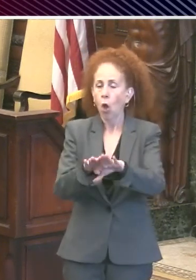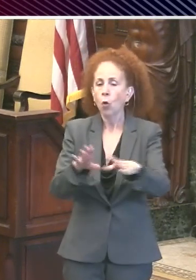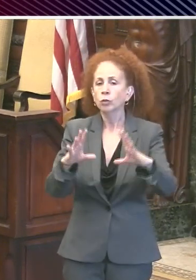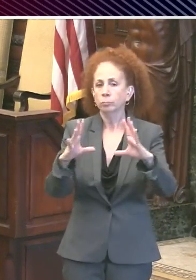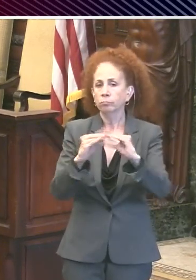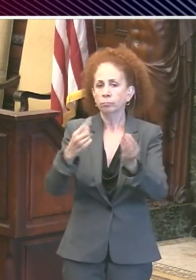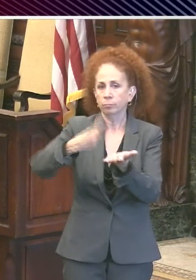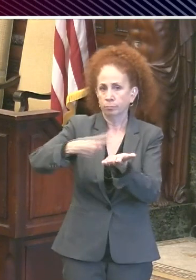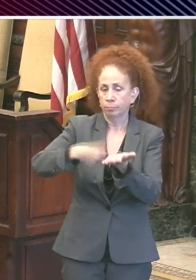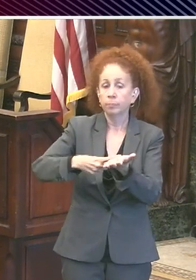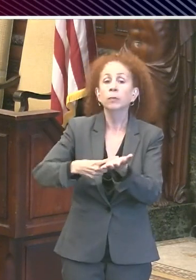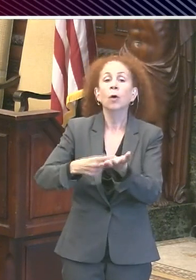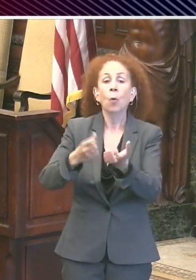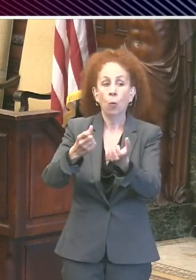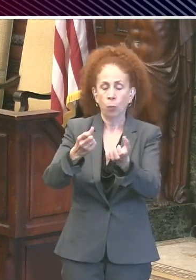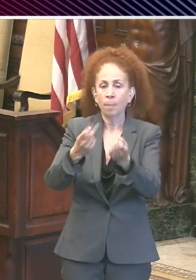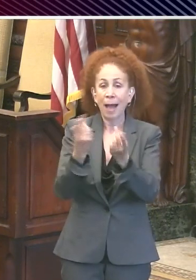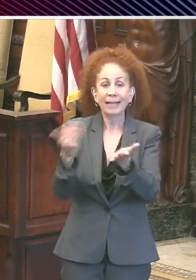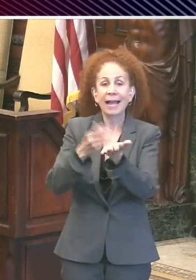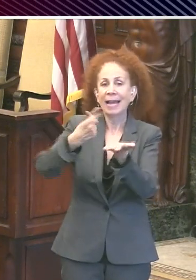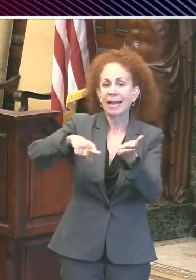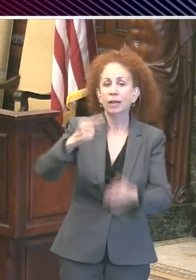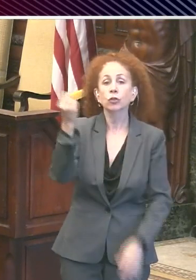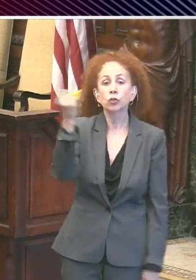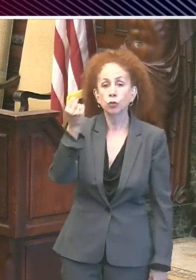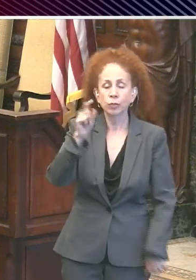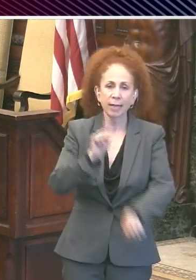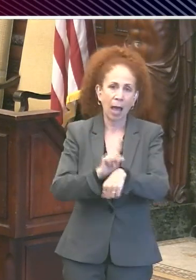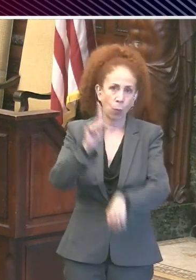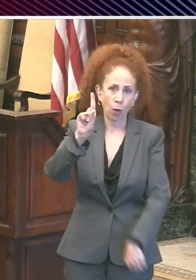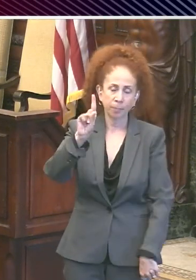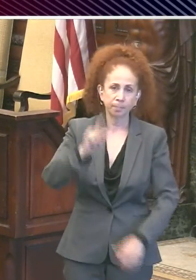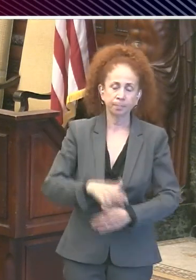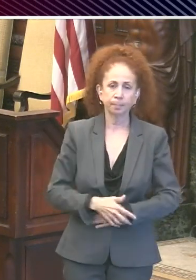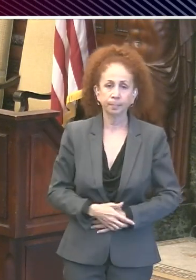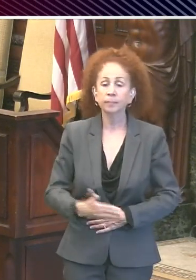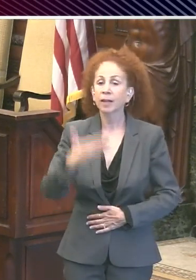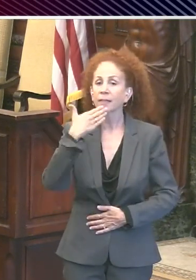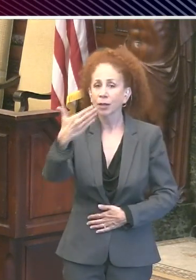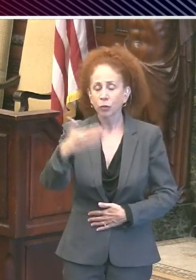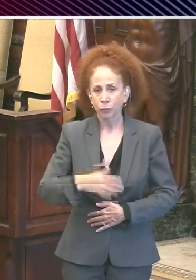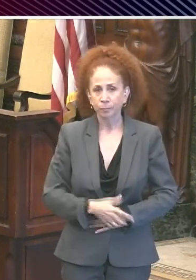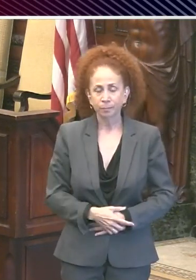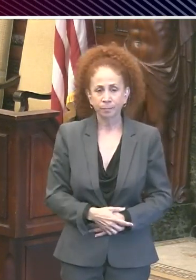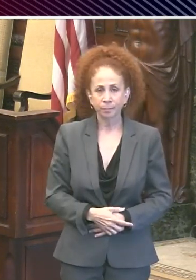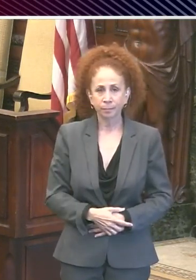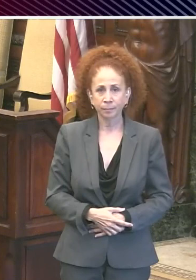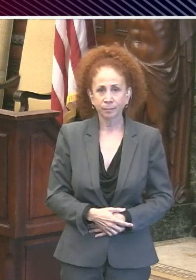today. And we will be back next Tuesday at 1 p.m. Thank you.